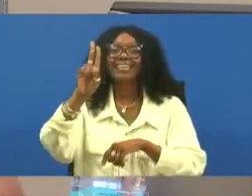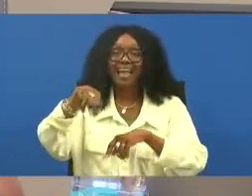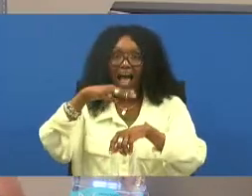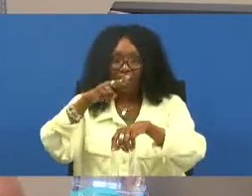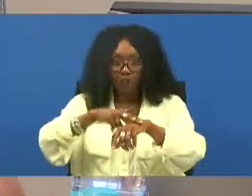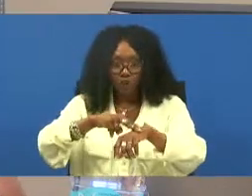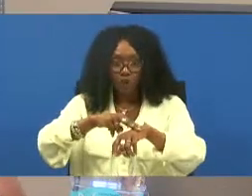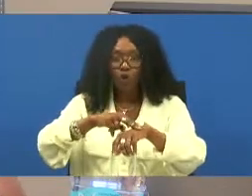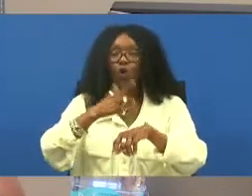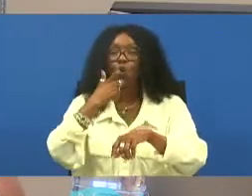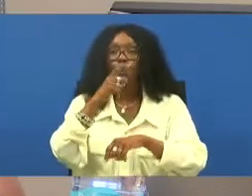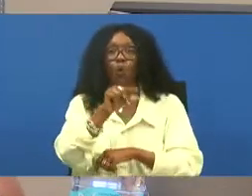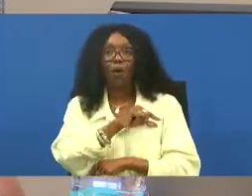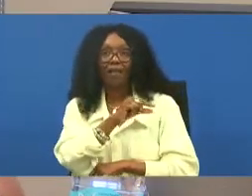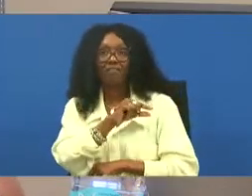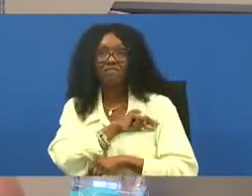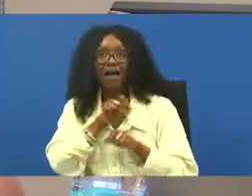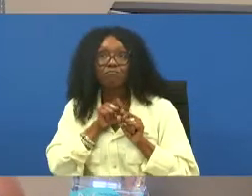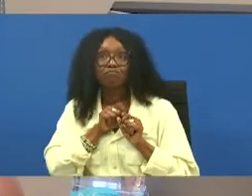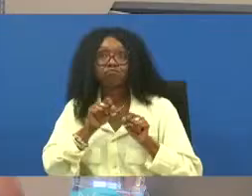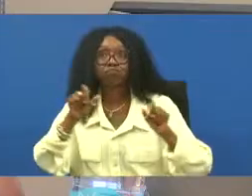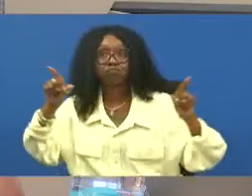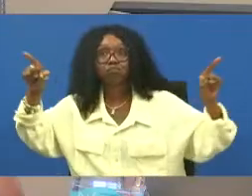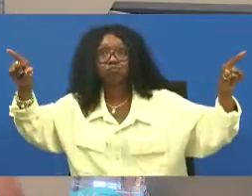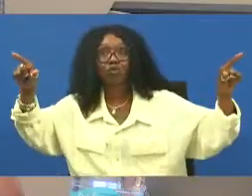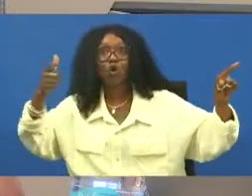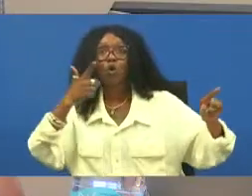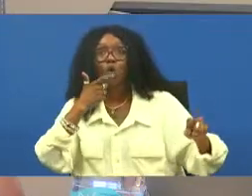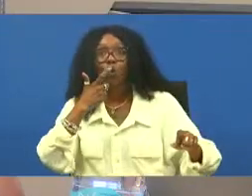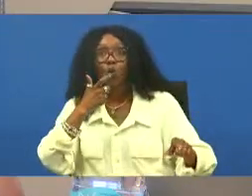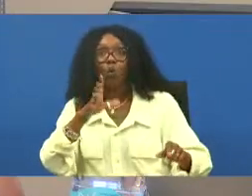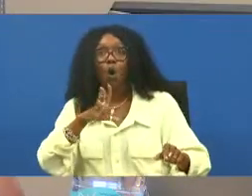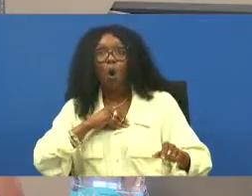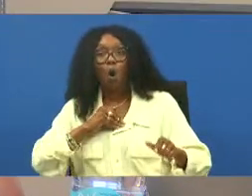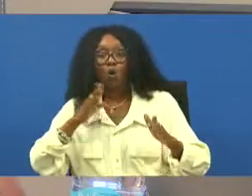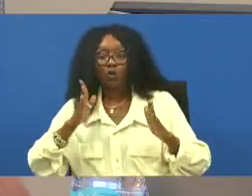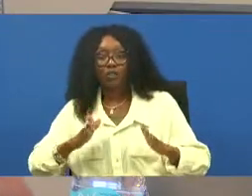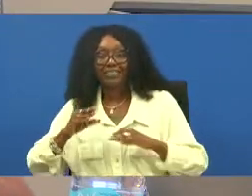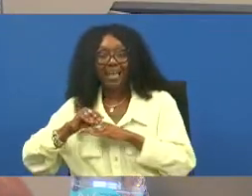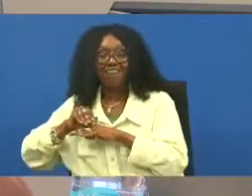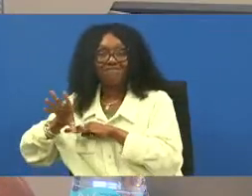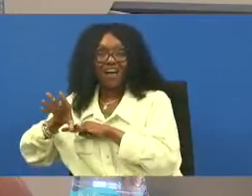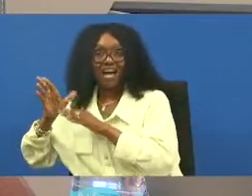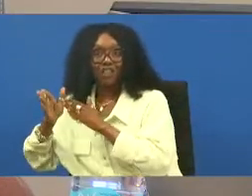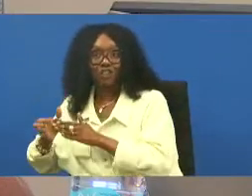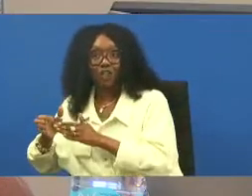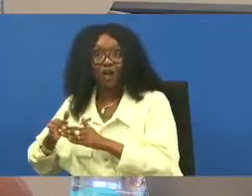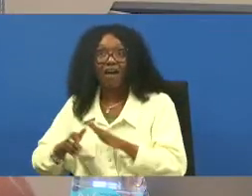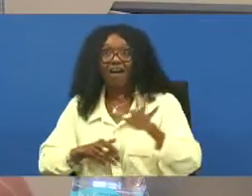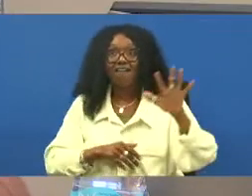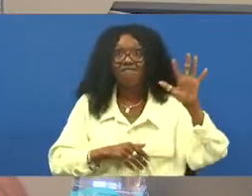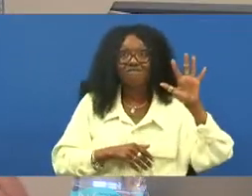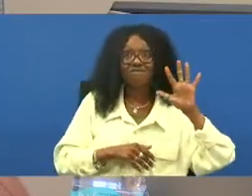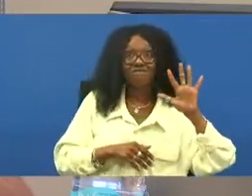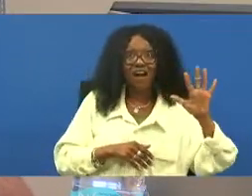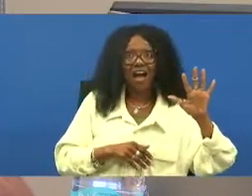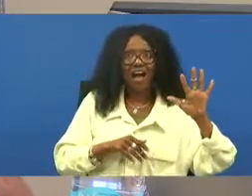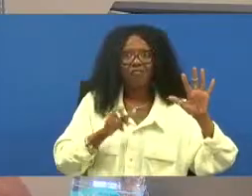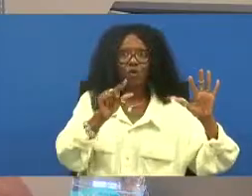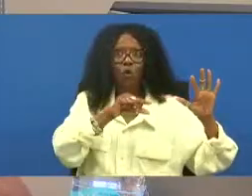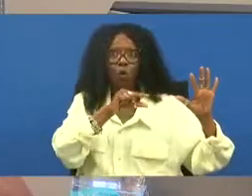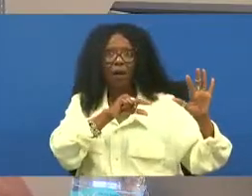the qualifications to service as our owner's advisor. We received 5